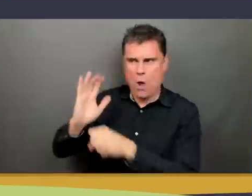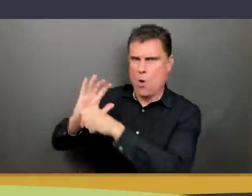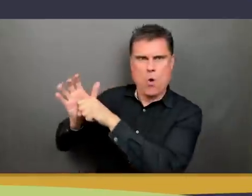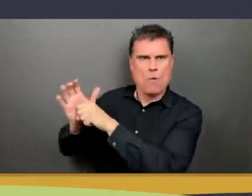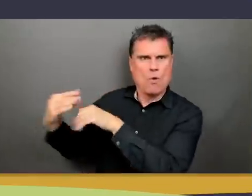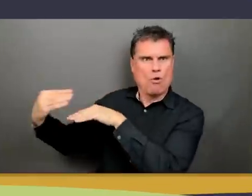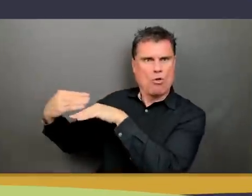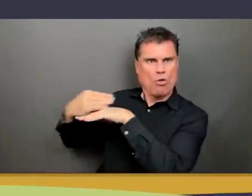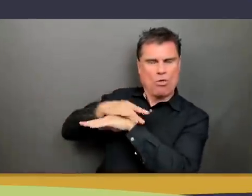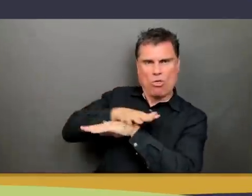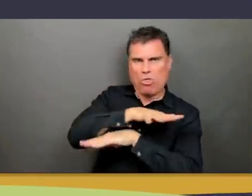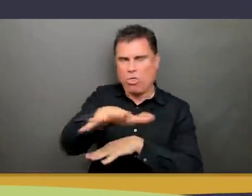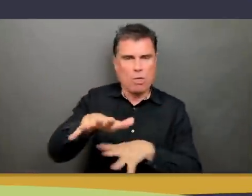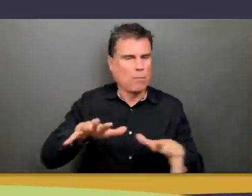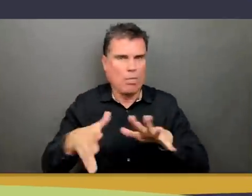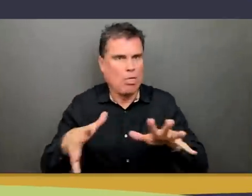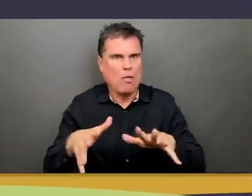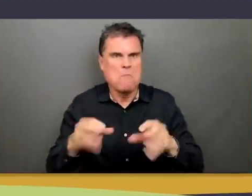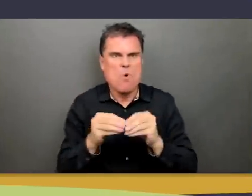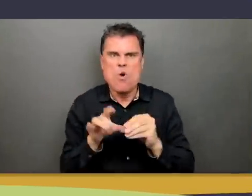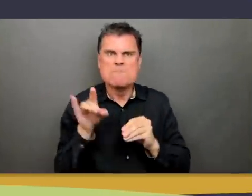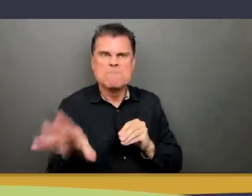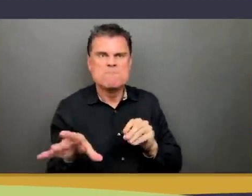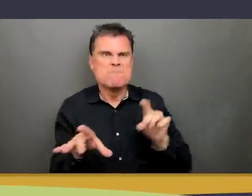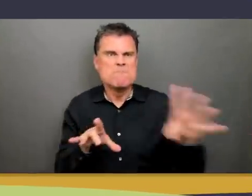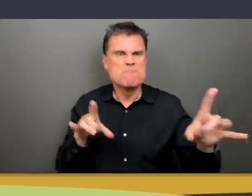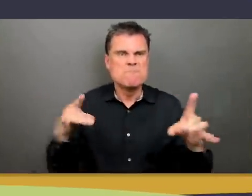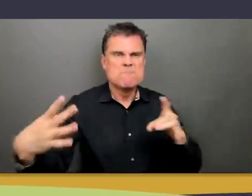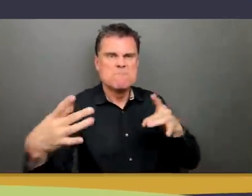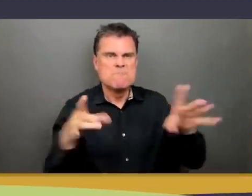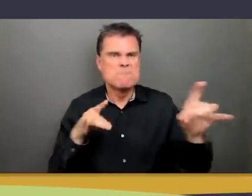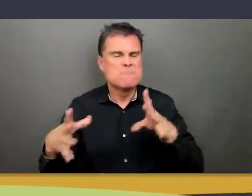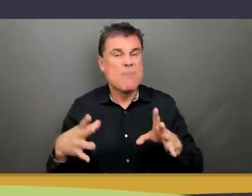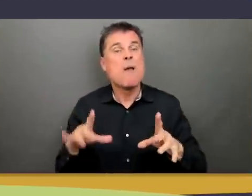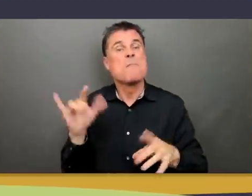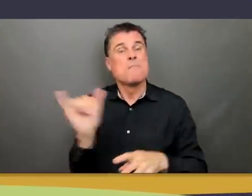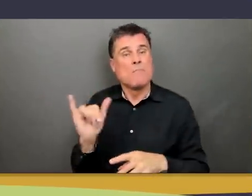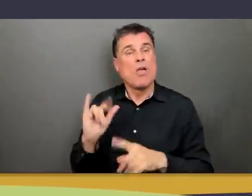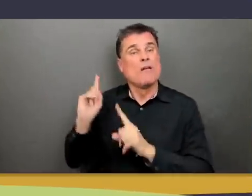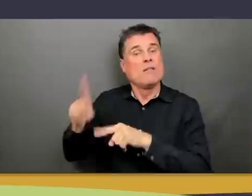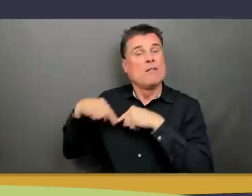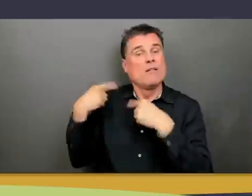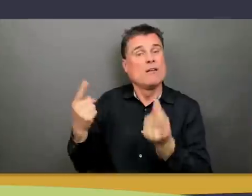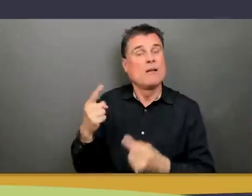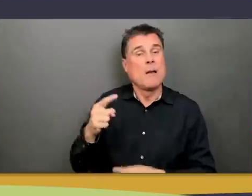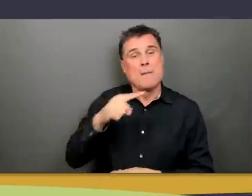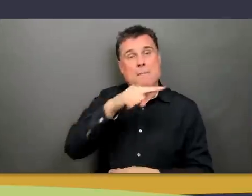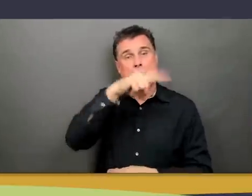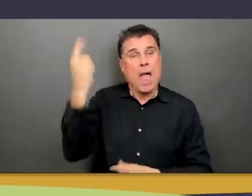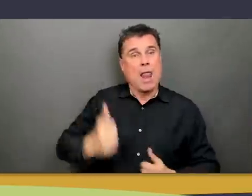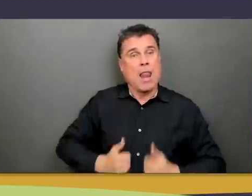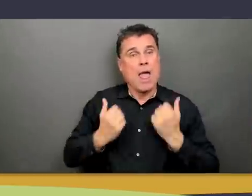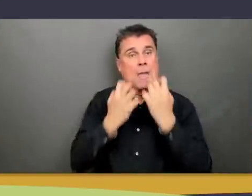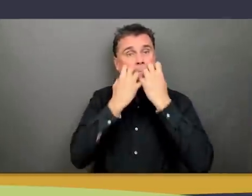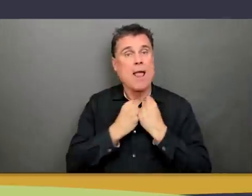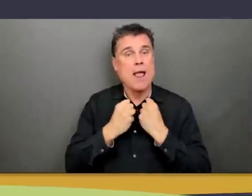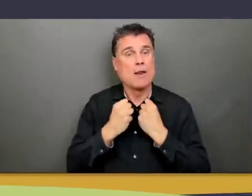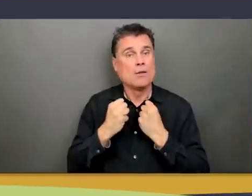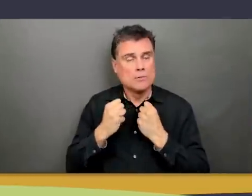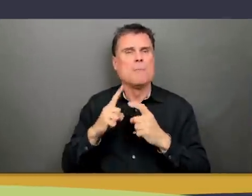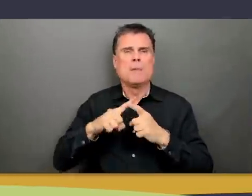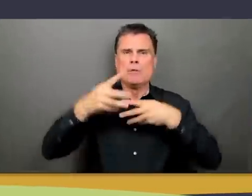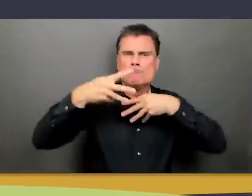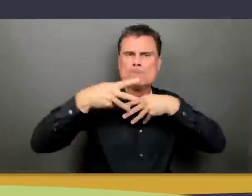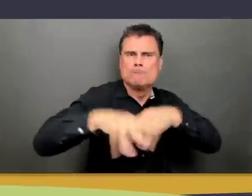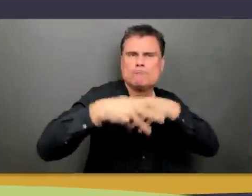do to address hatred and individual and systemic racism in our province. Now, more than